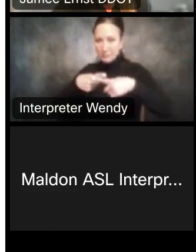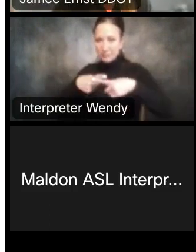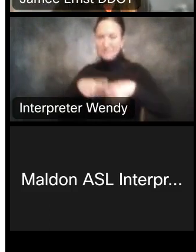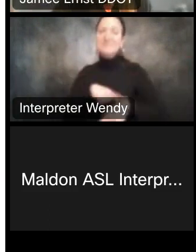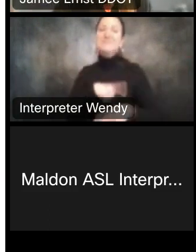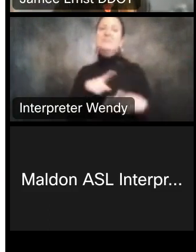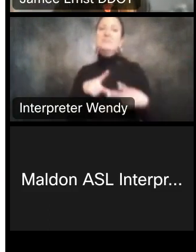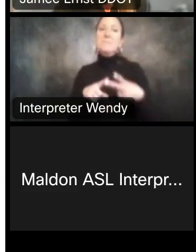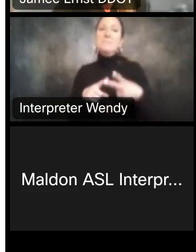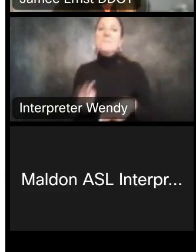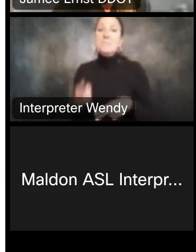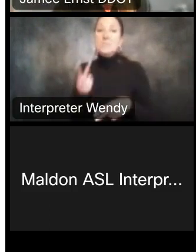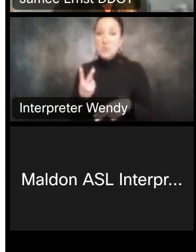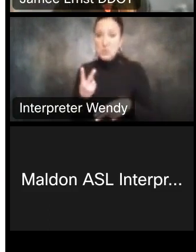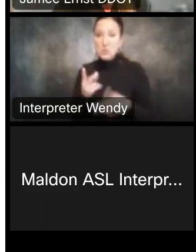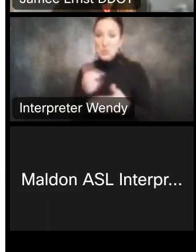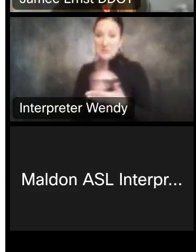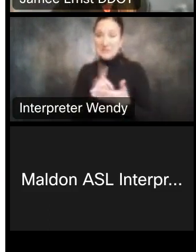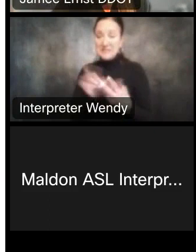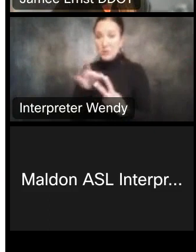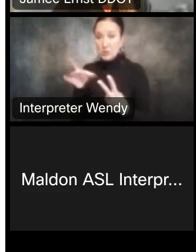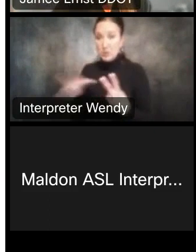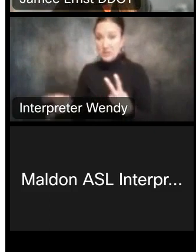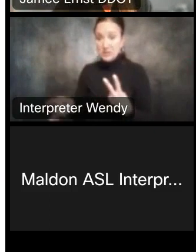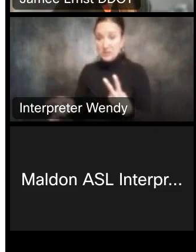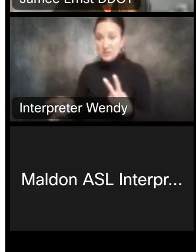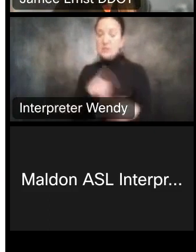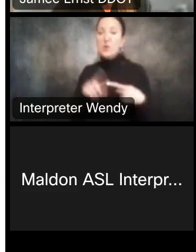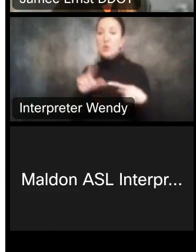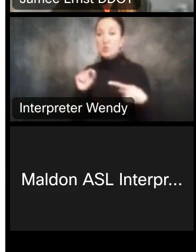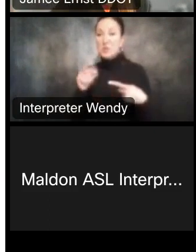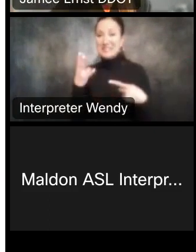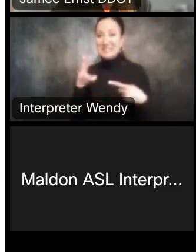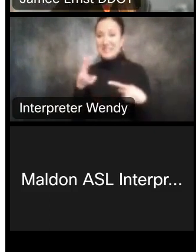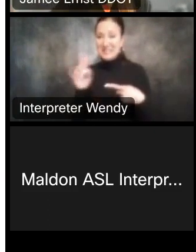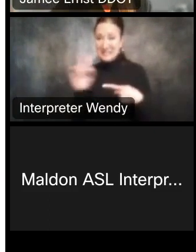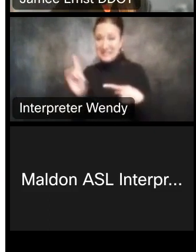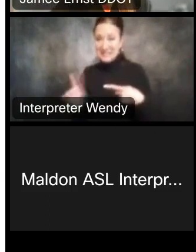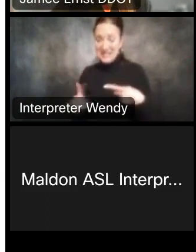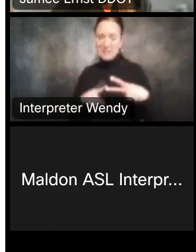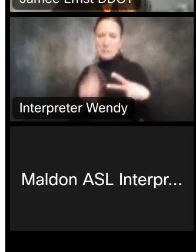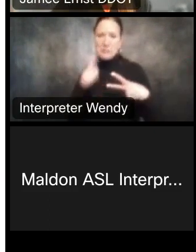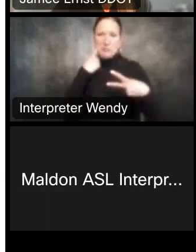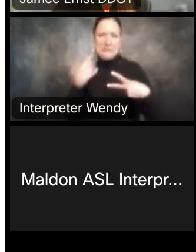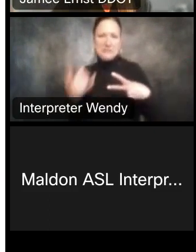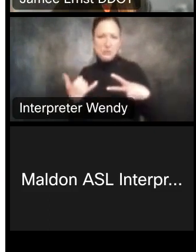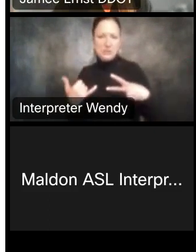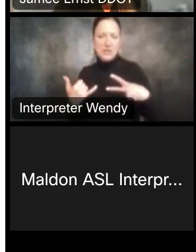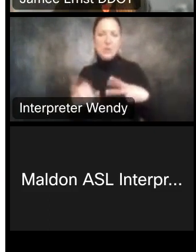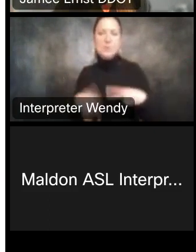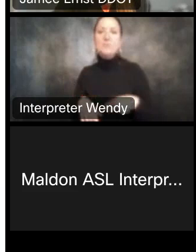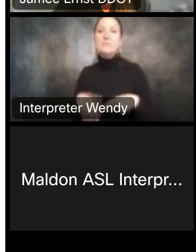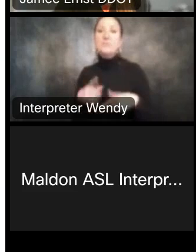we'll go through 2 design alternatives, one that was developed in 2017, and then our updated design alternative. We'll